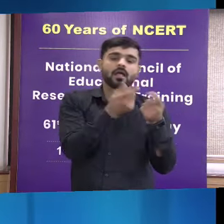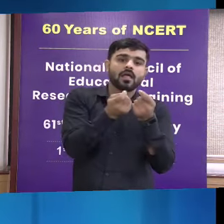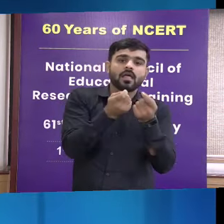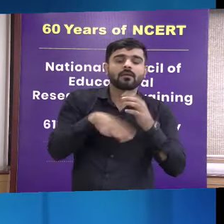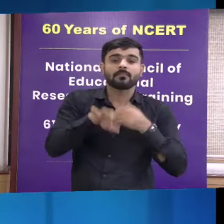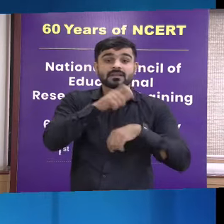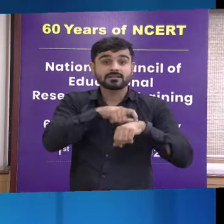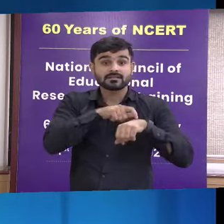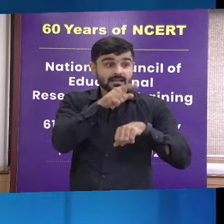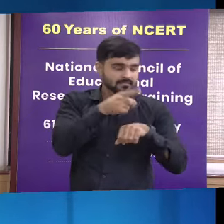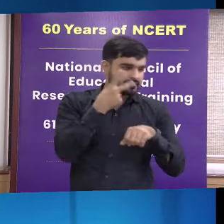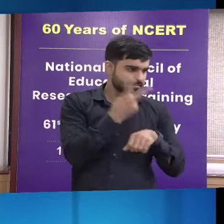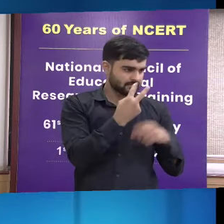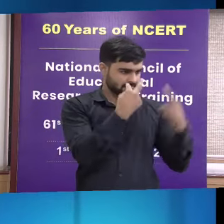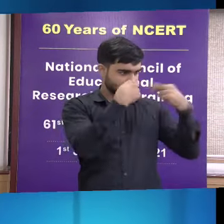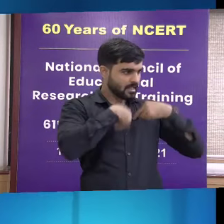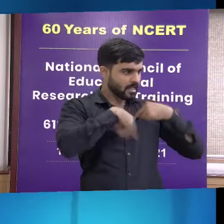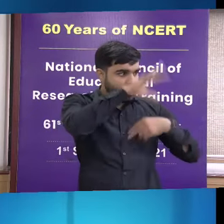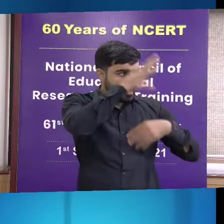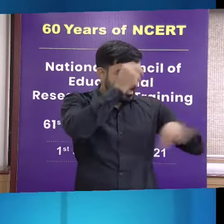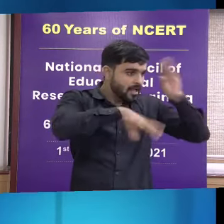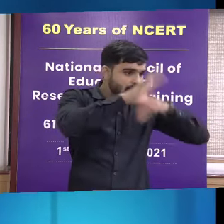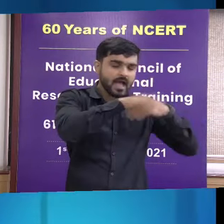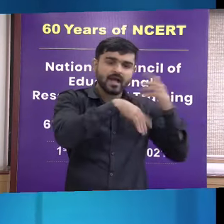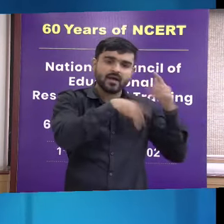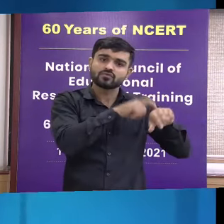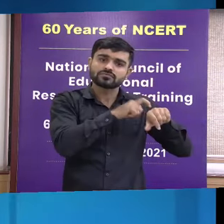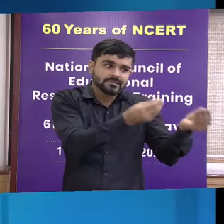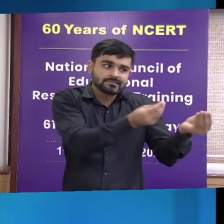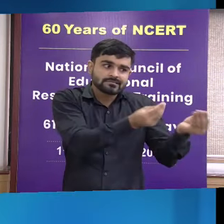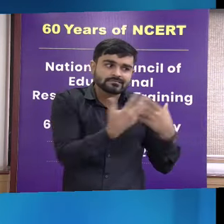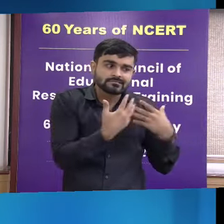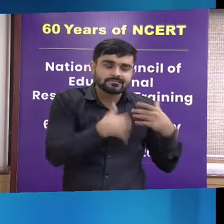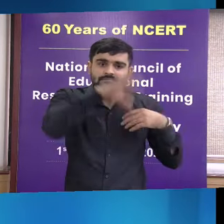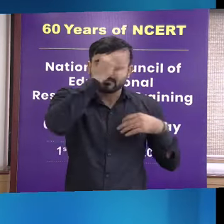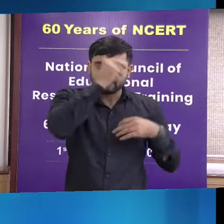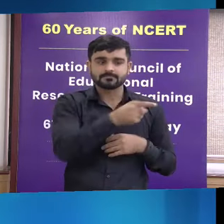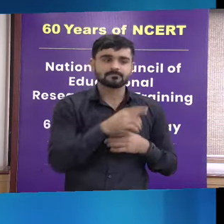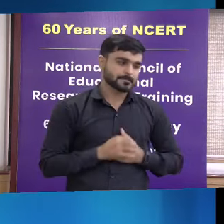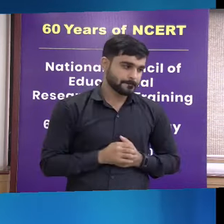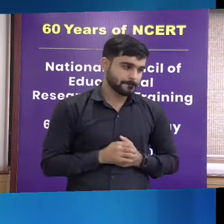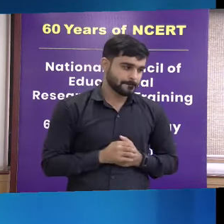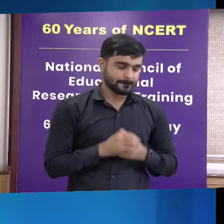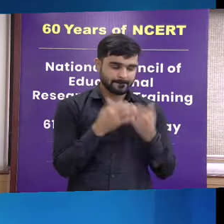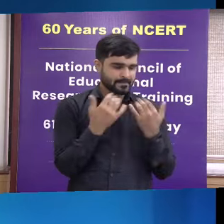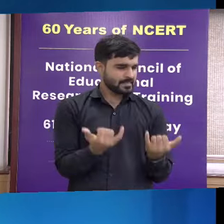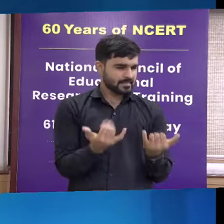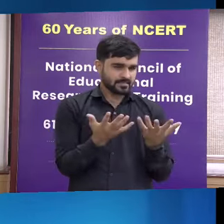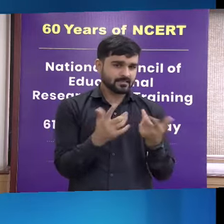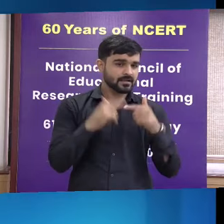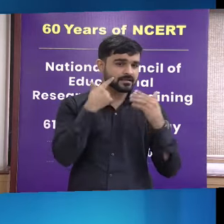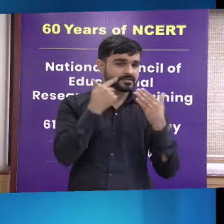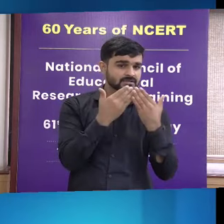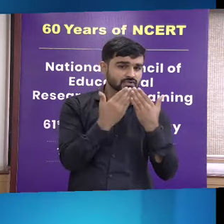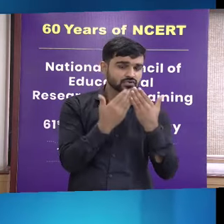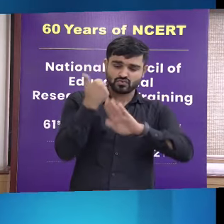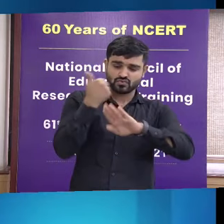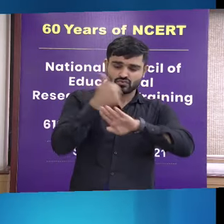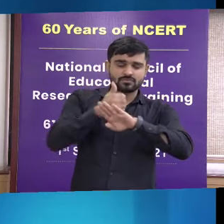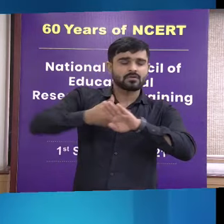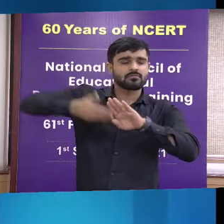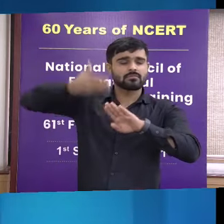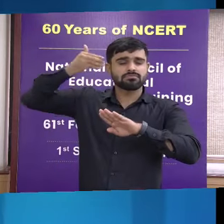to educate ourselves how to catch a tiger. So now the institution was established long